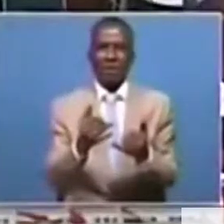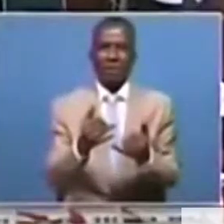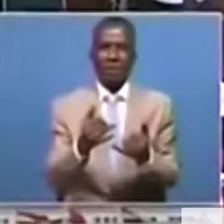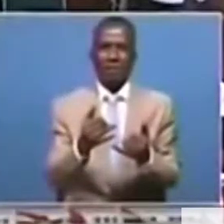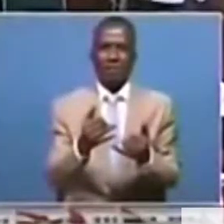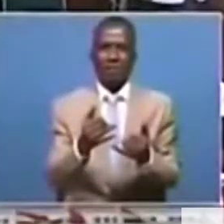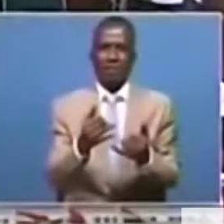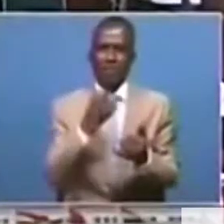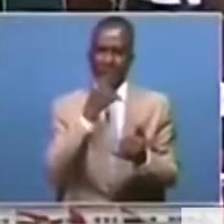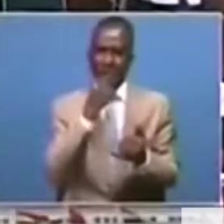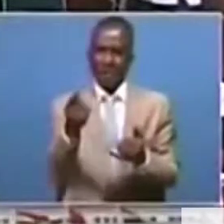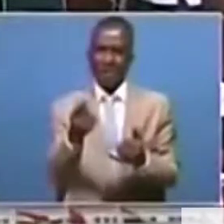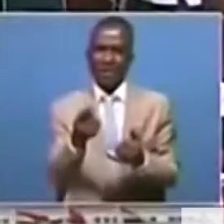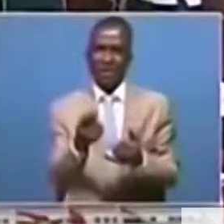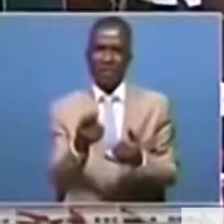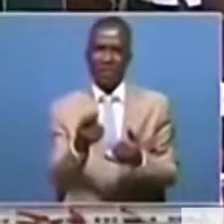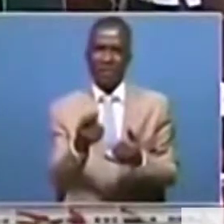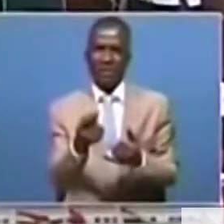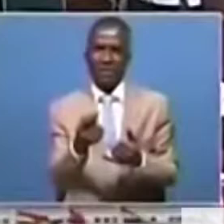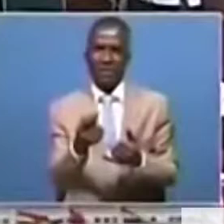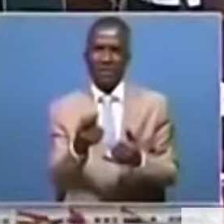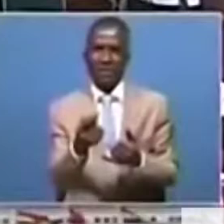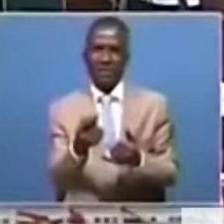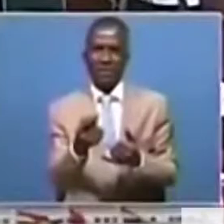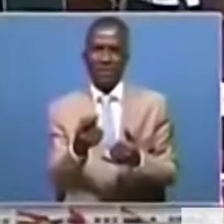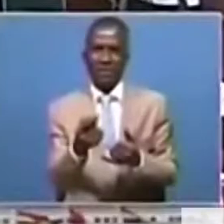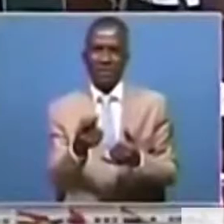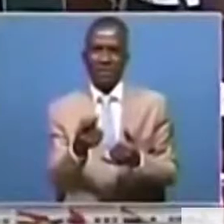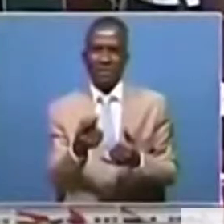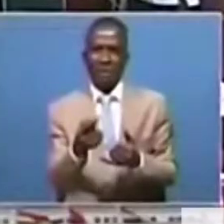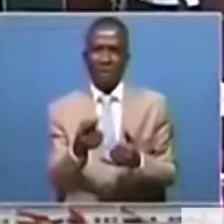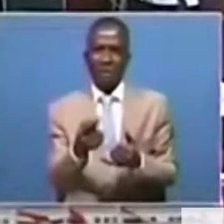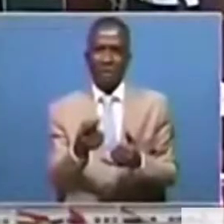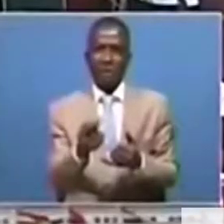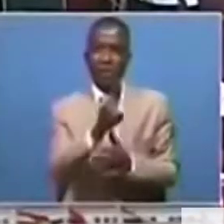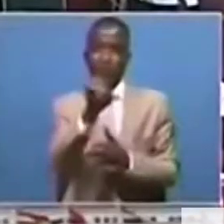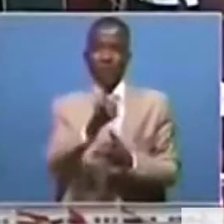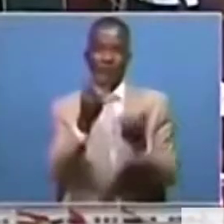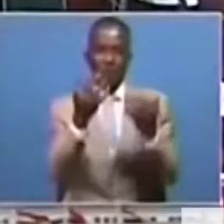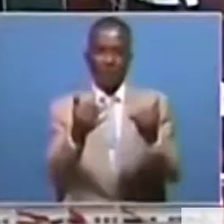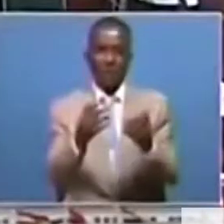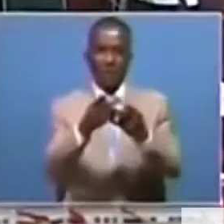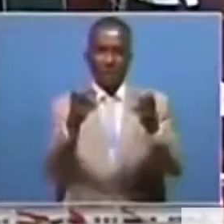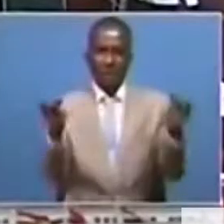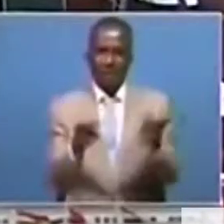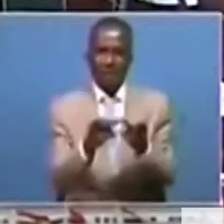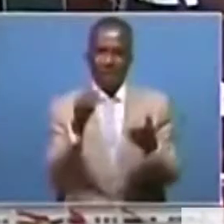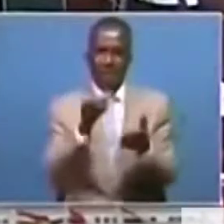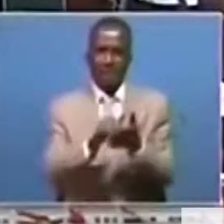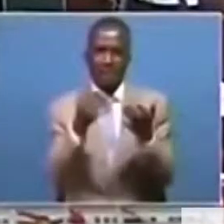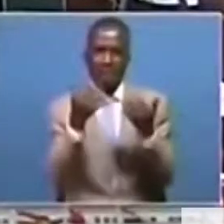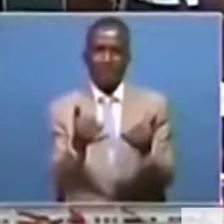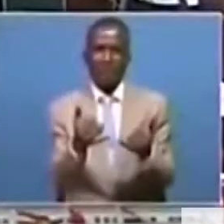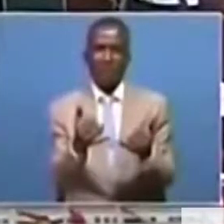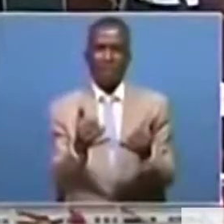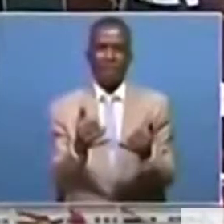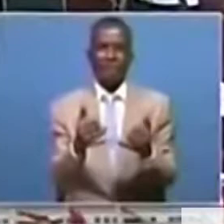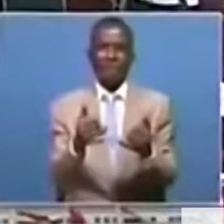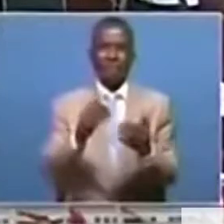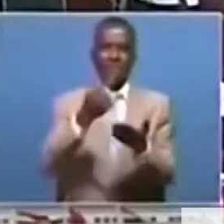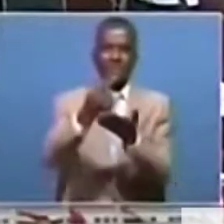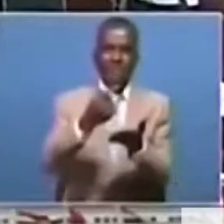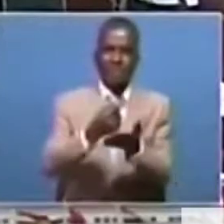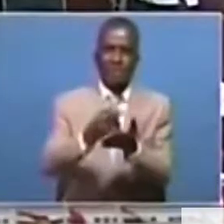also referred to as the inherent powers doctrine, is the principle that allows courts to deal